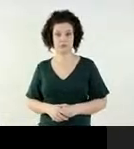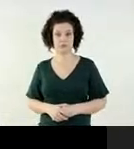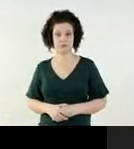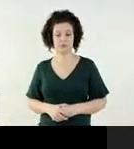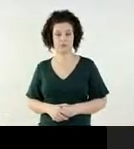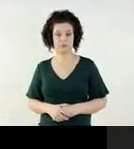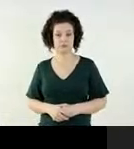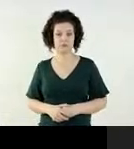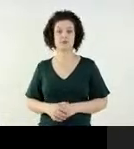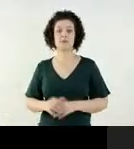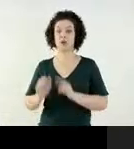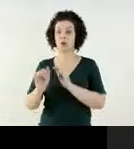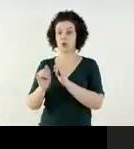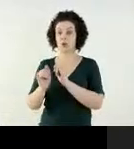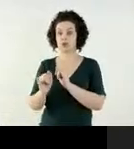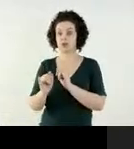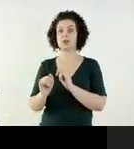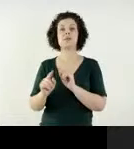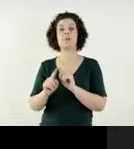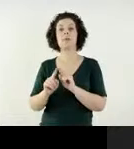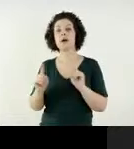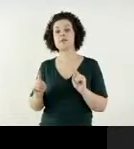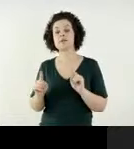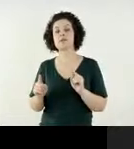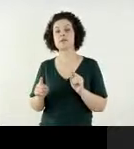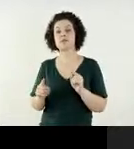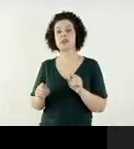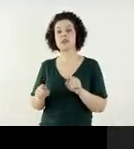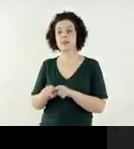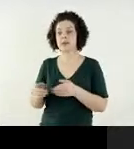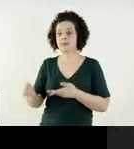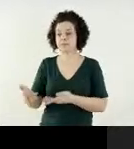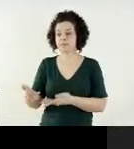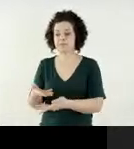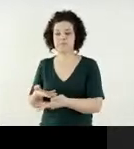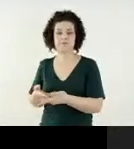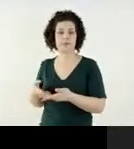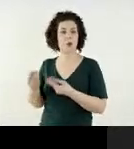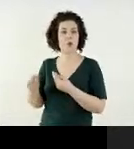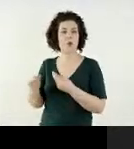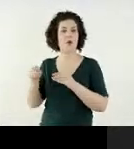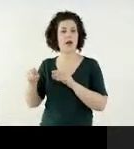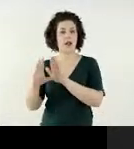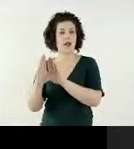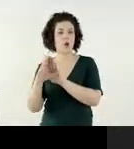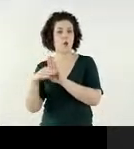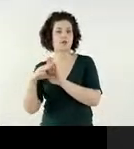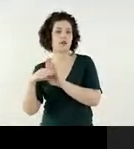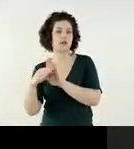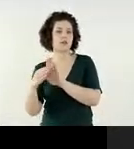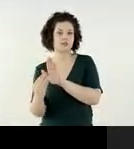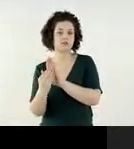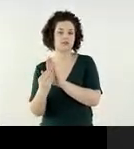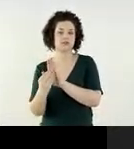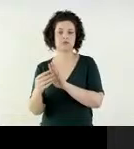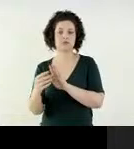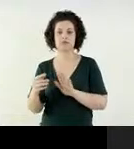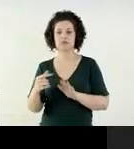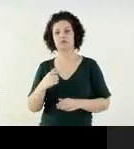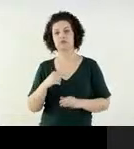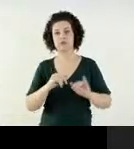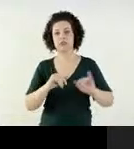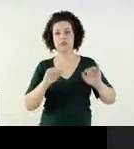a, as she defines it, and I'm not quoting her here directly, it's an active form of resistance, and